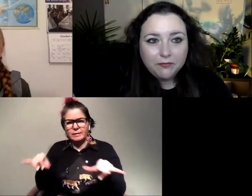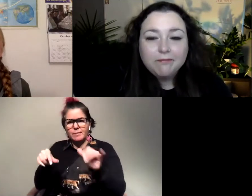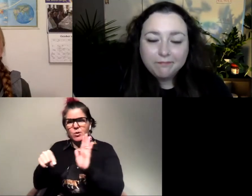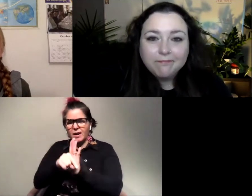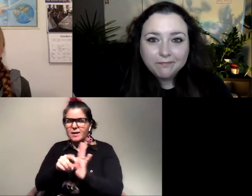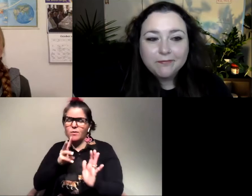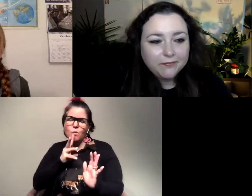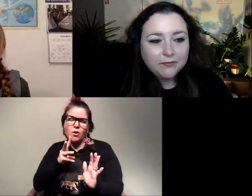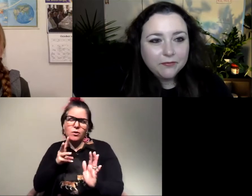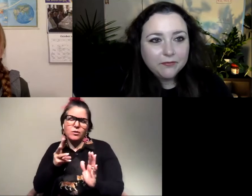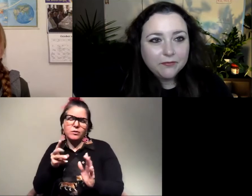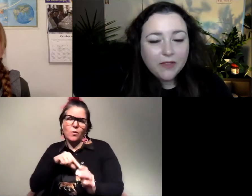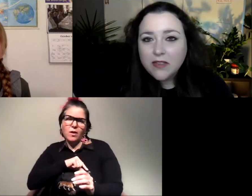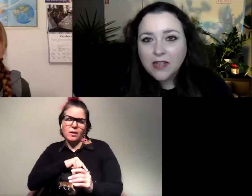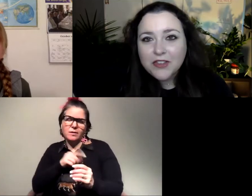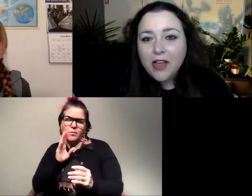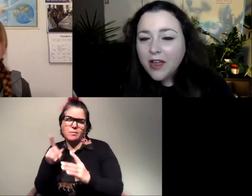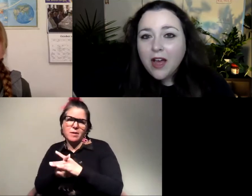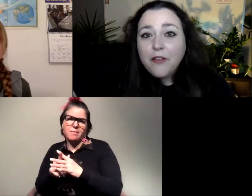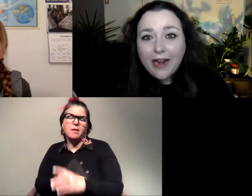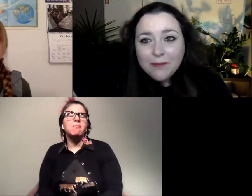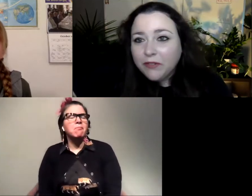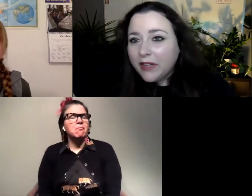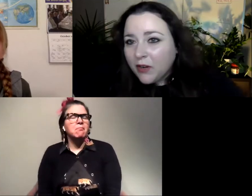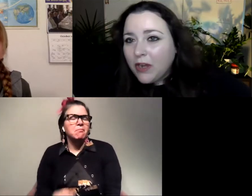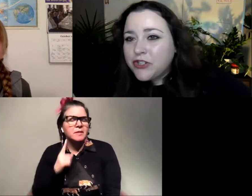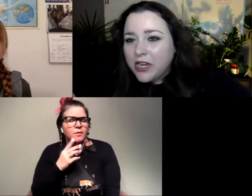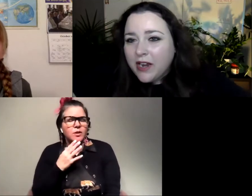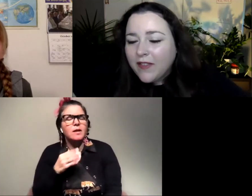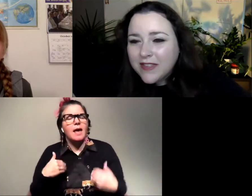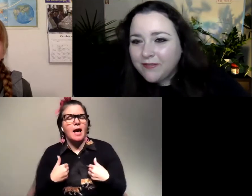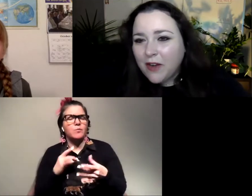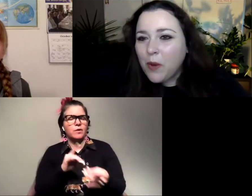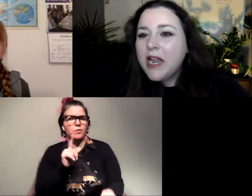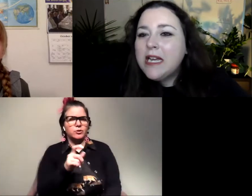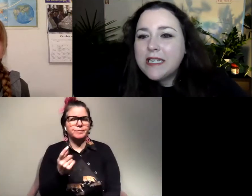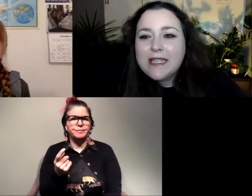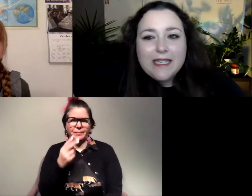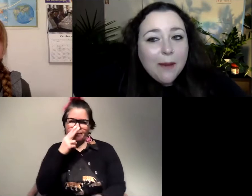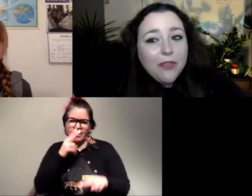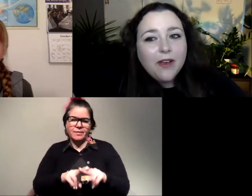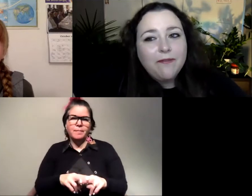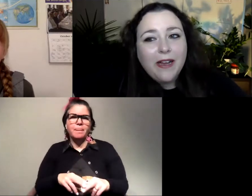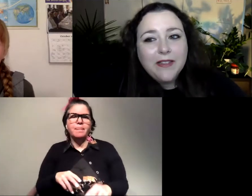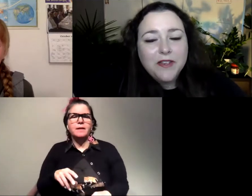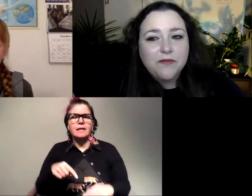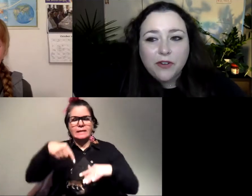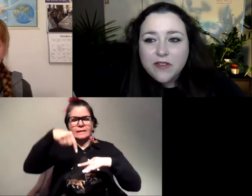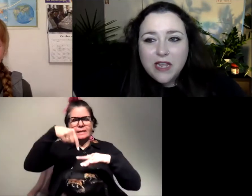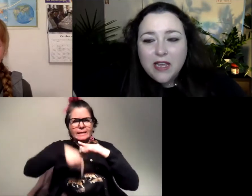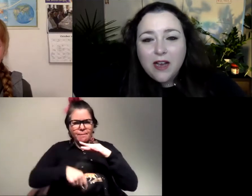quality problems going on. Sounds good. Another animal related question. This is a fun one. Does depth affect